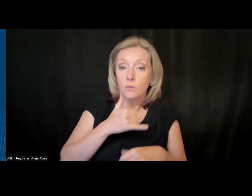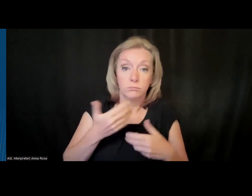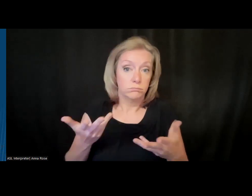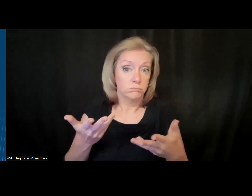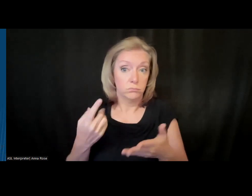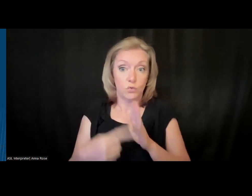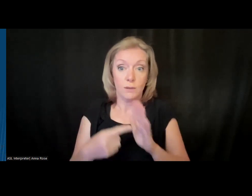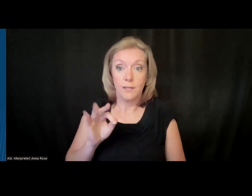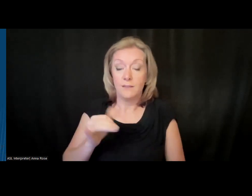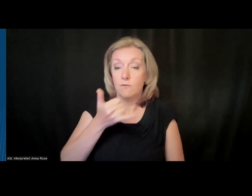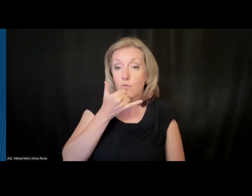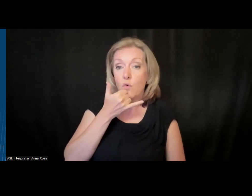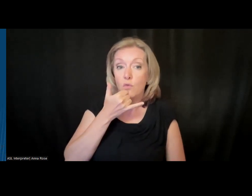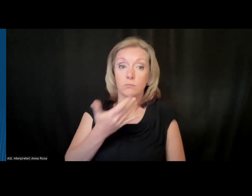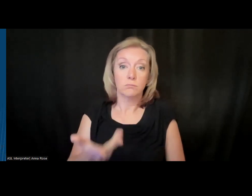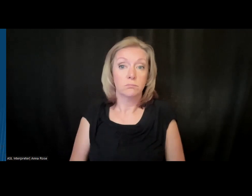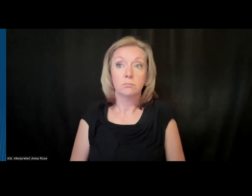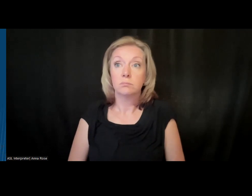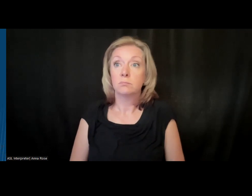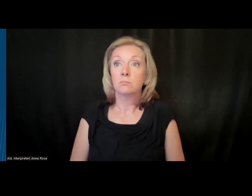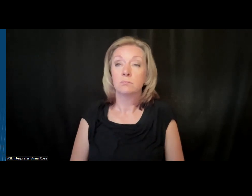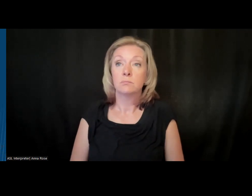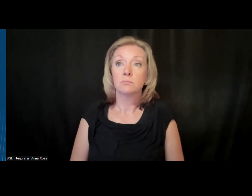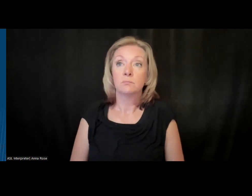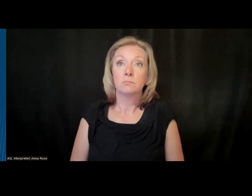correct me if I did something that you think I need to be corrected on.